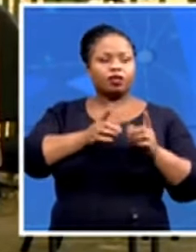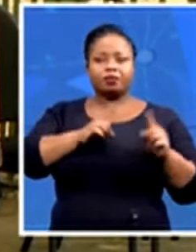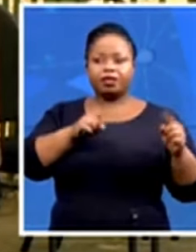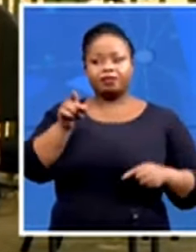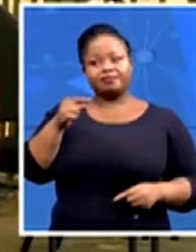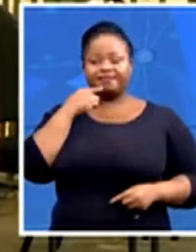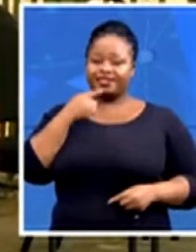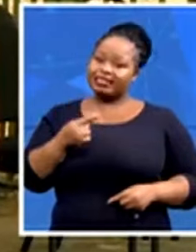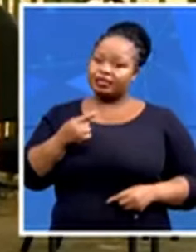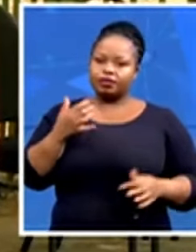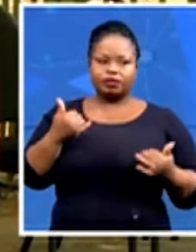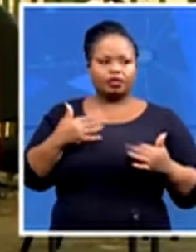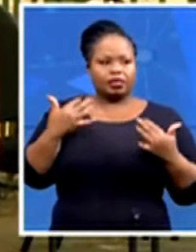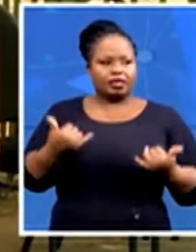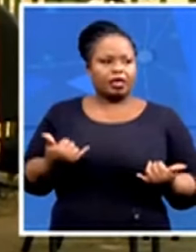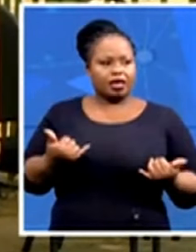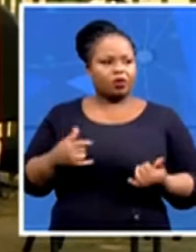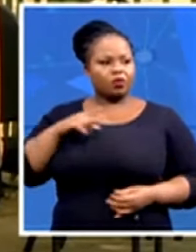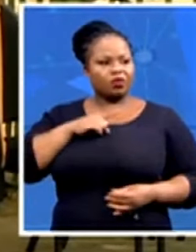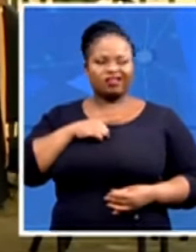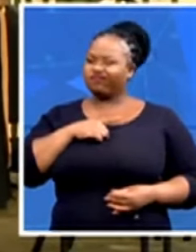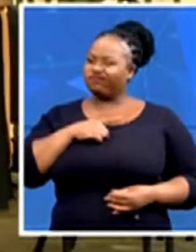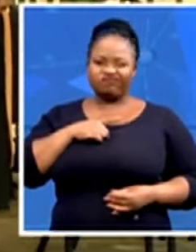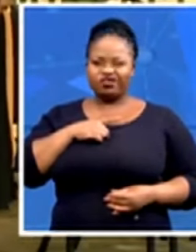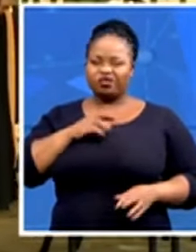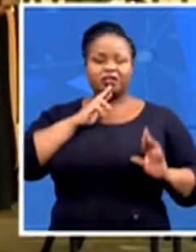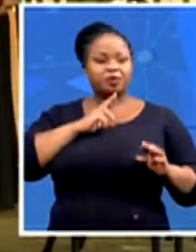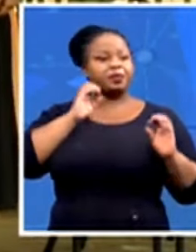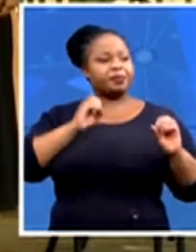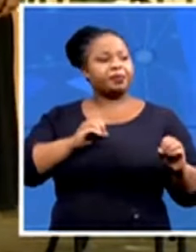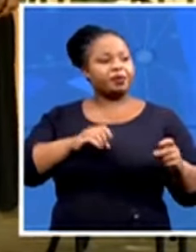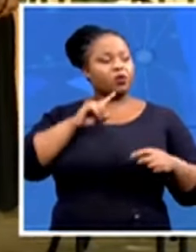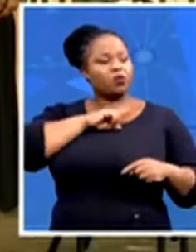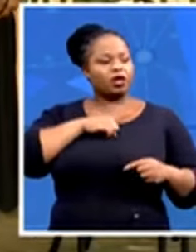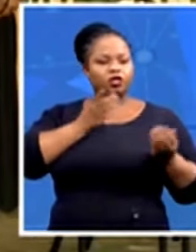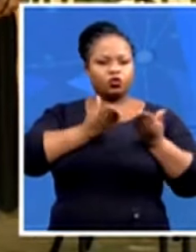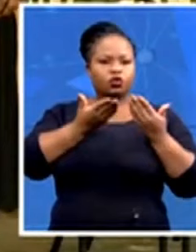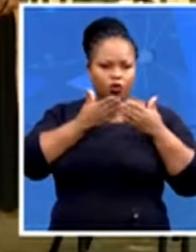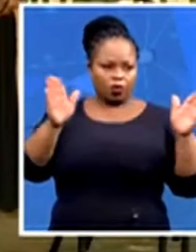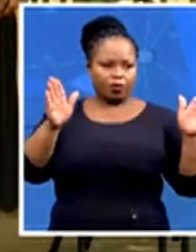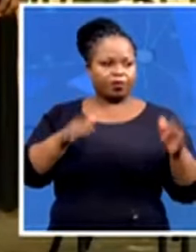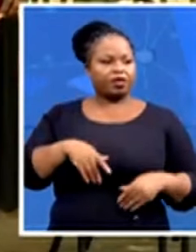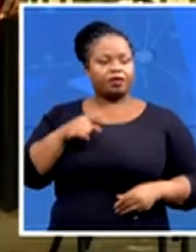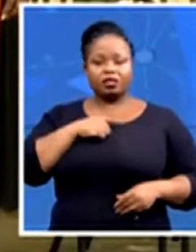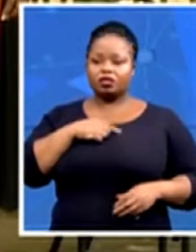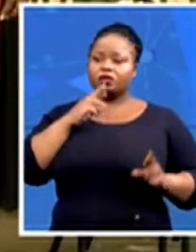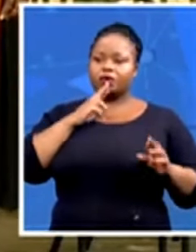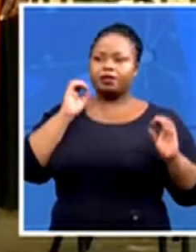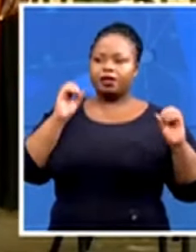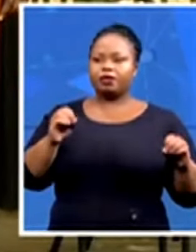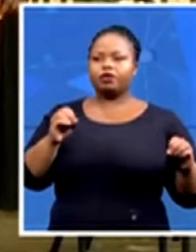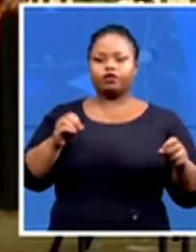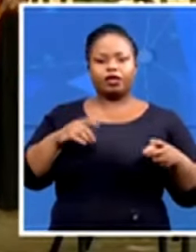there hasn't been any reports since the reopening of the school. There hasn't been any reports of confirmed